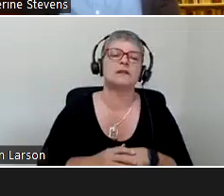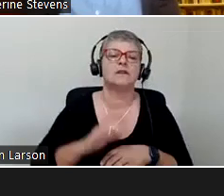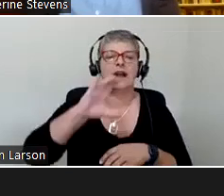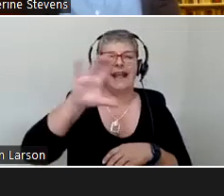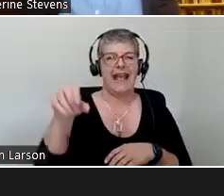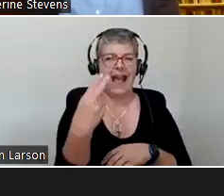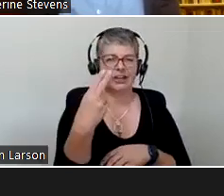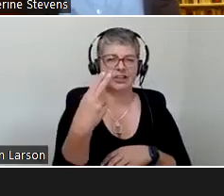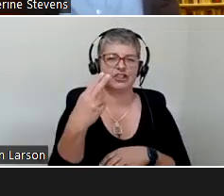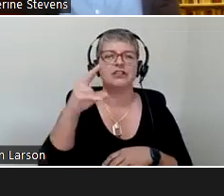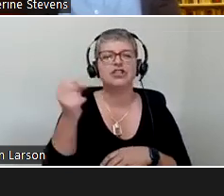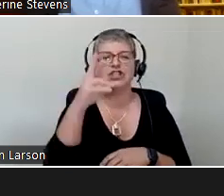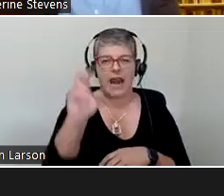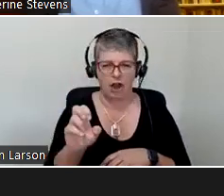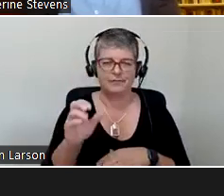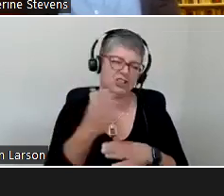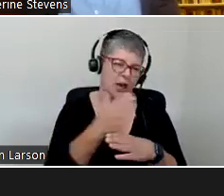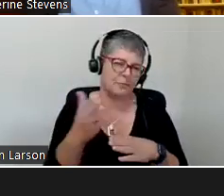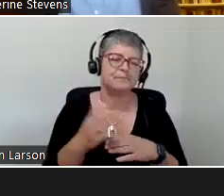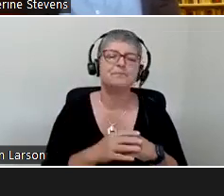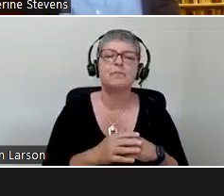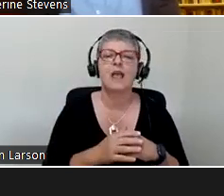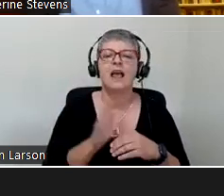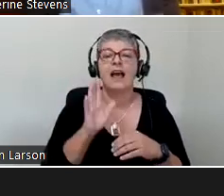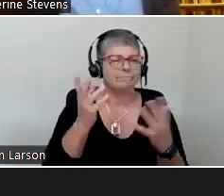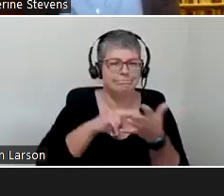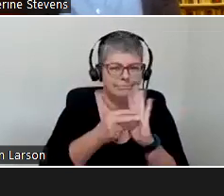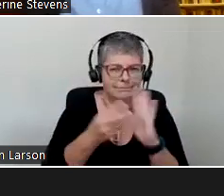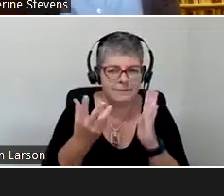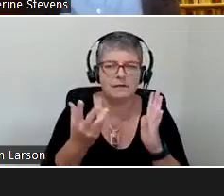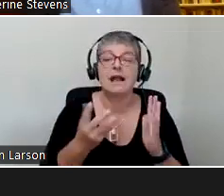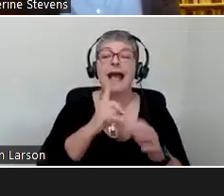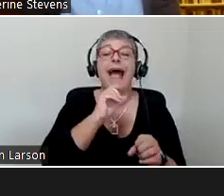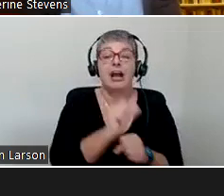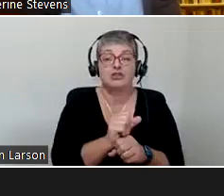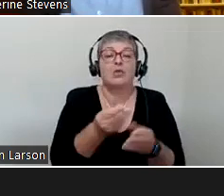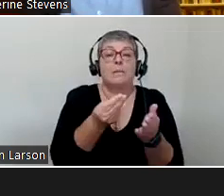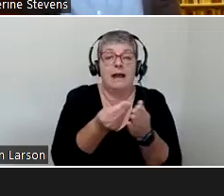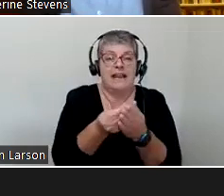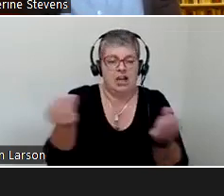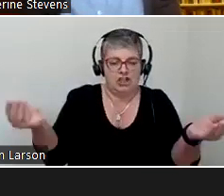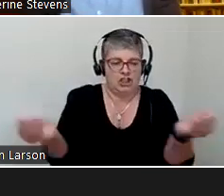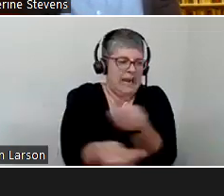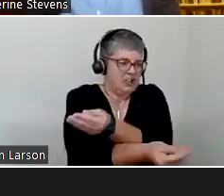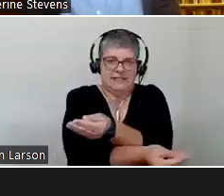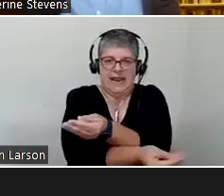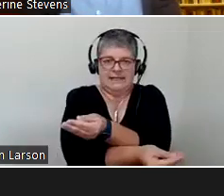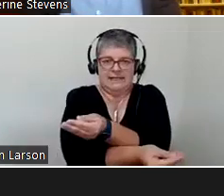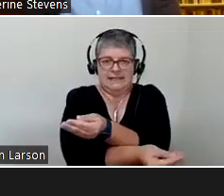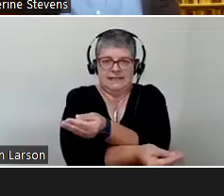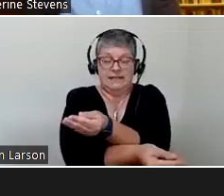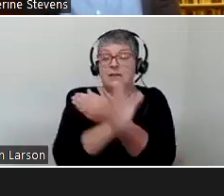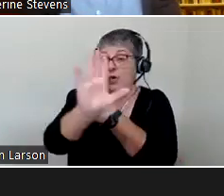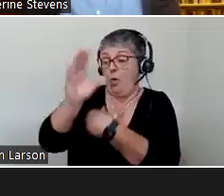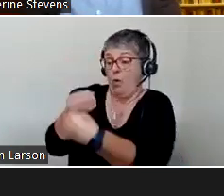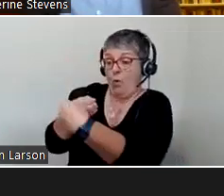a little bit. So cash share support is when actual money changes hands. So when your organization pays